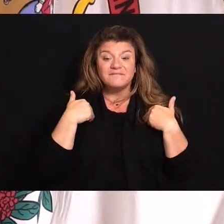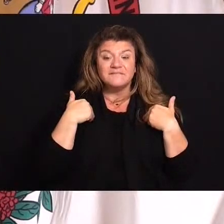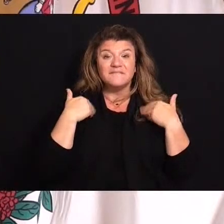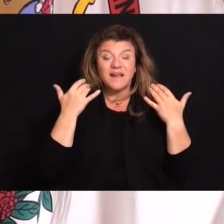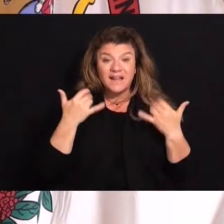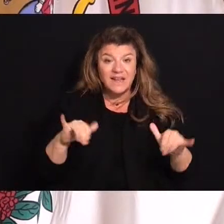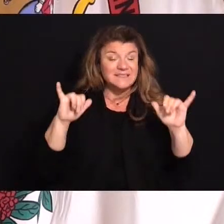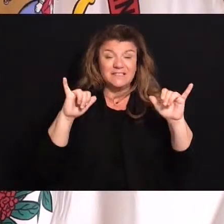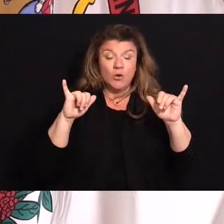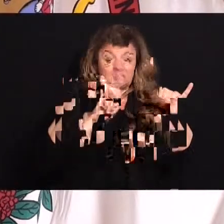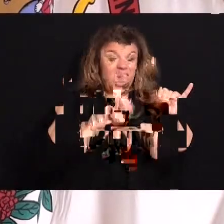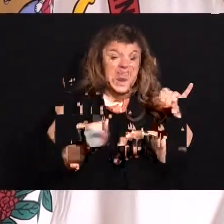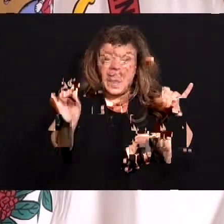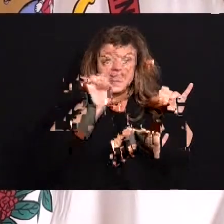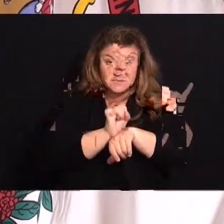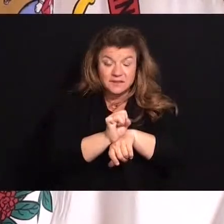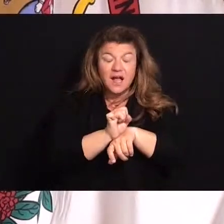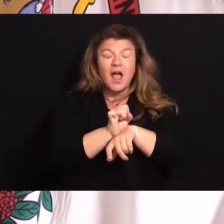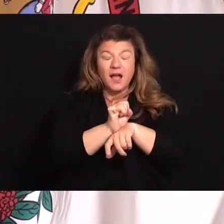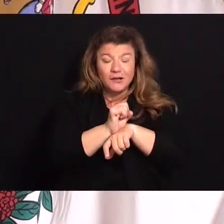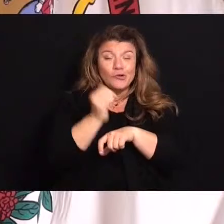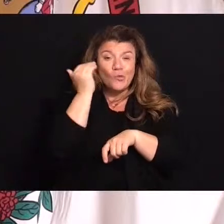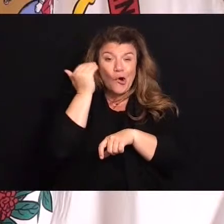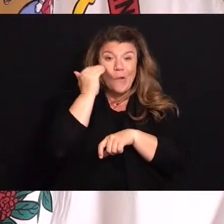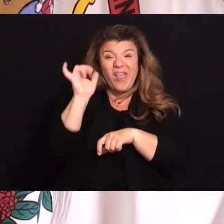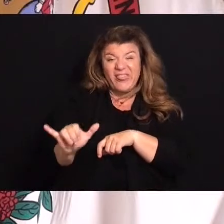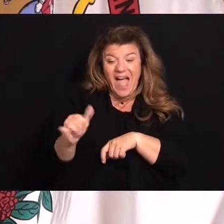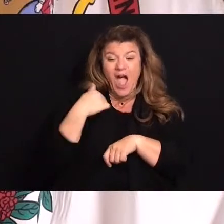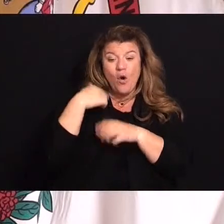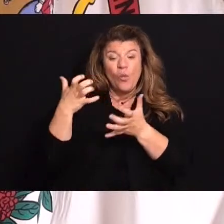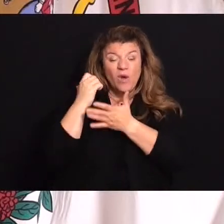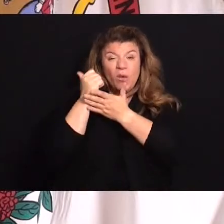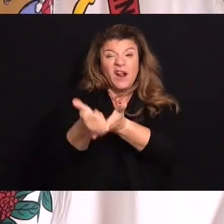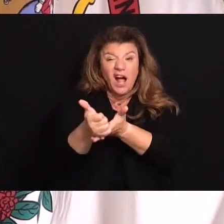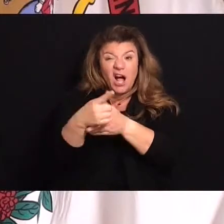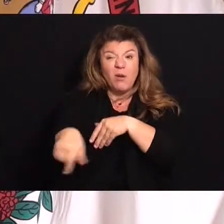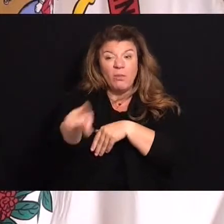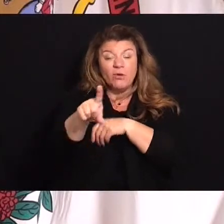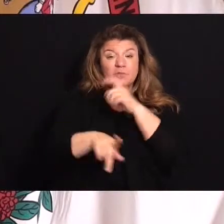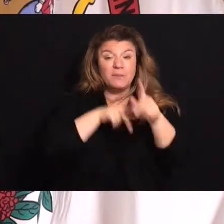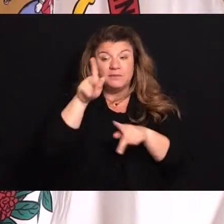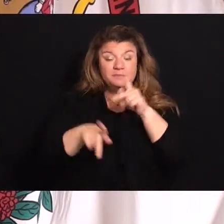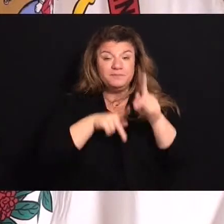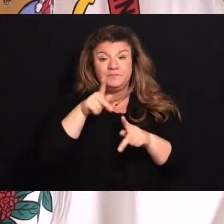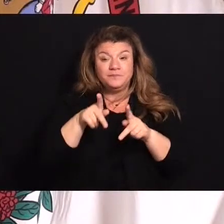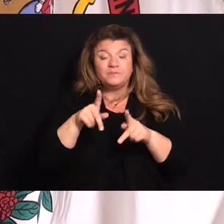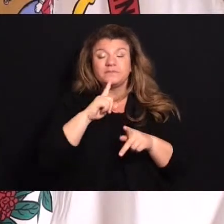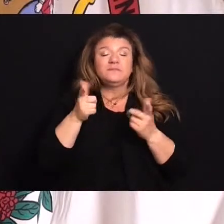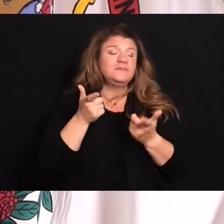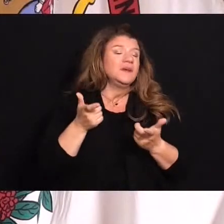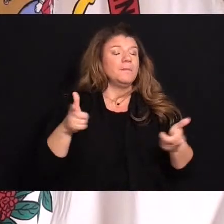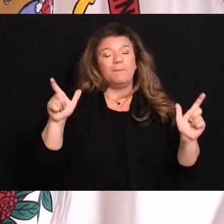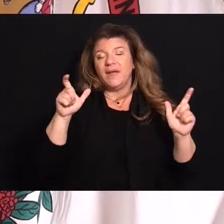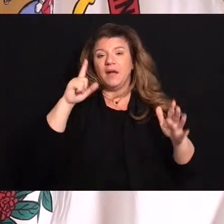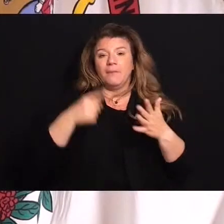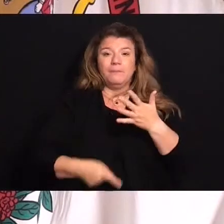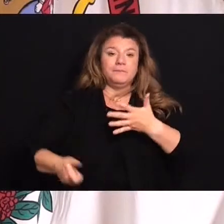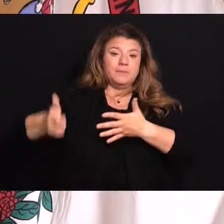doing it, and so with all of that, we want to help these people, and It is a gigantic priority